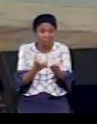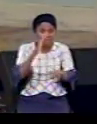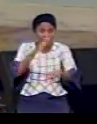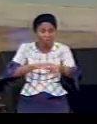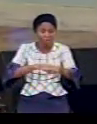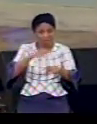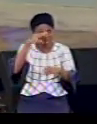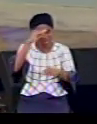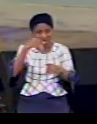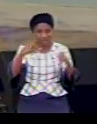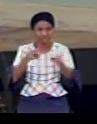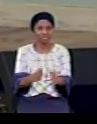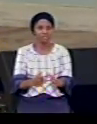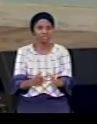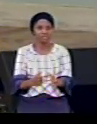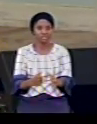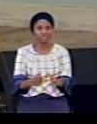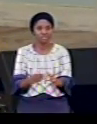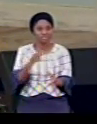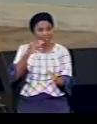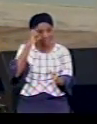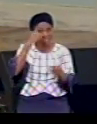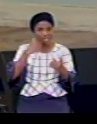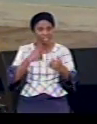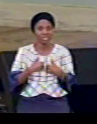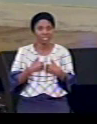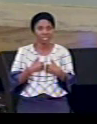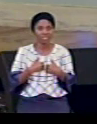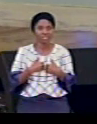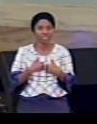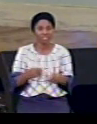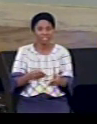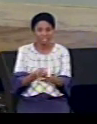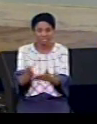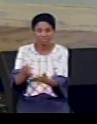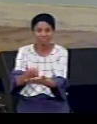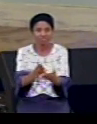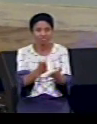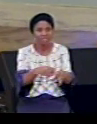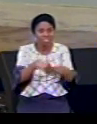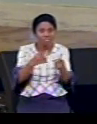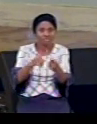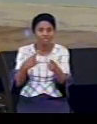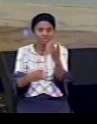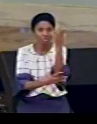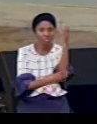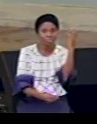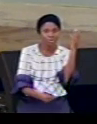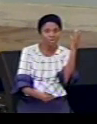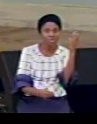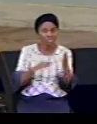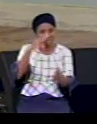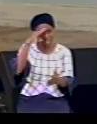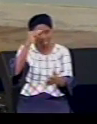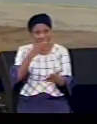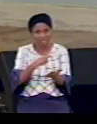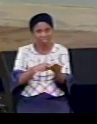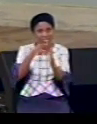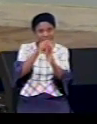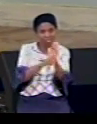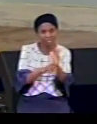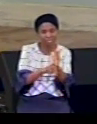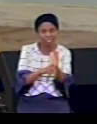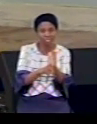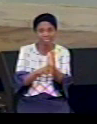has dispersed. He has given to the poor. His righteousness